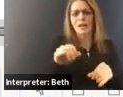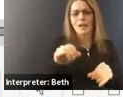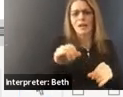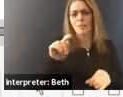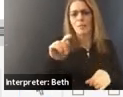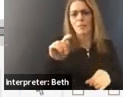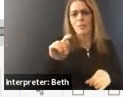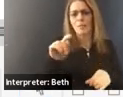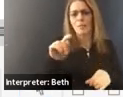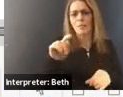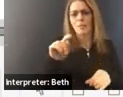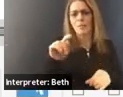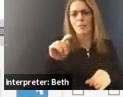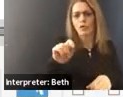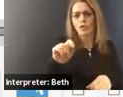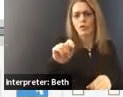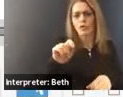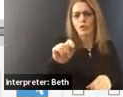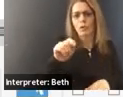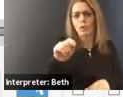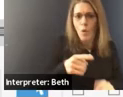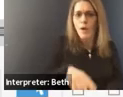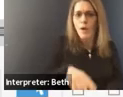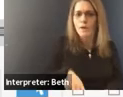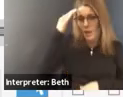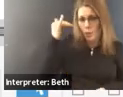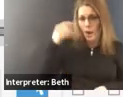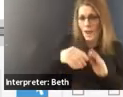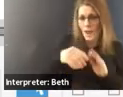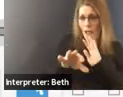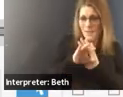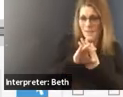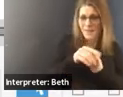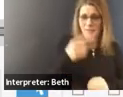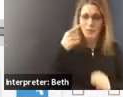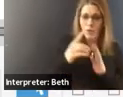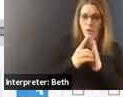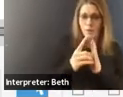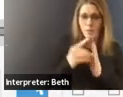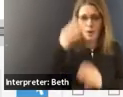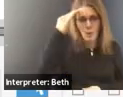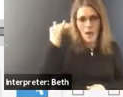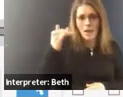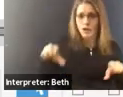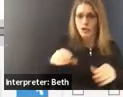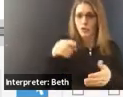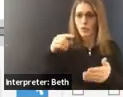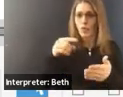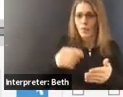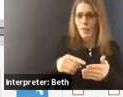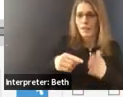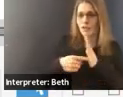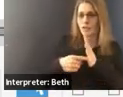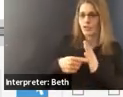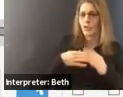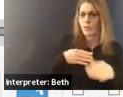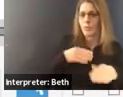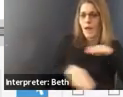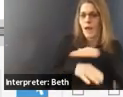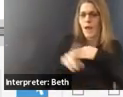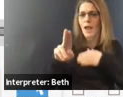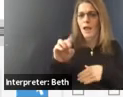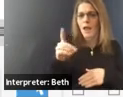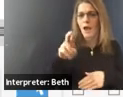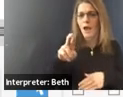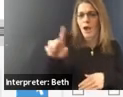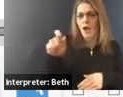this and articulate my underlay to show dynamic movement, that's really practical for a lot